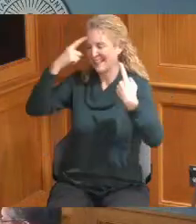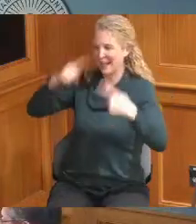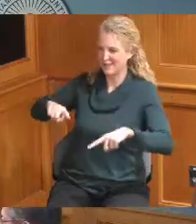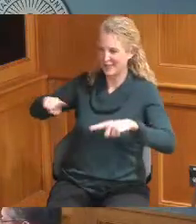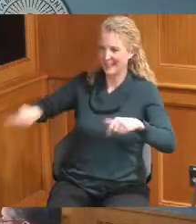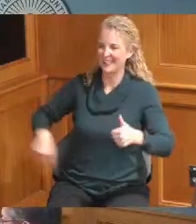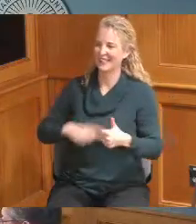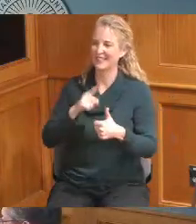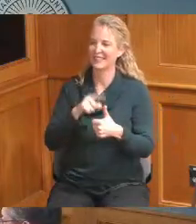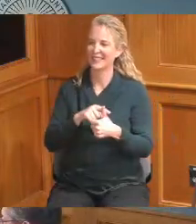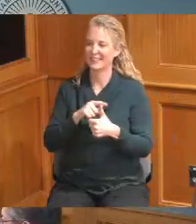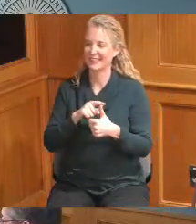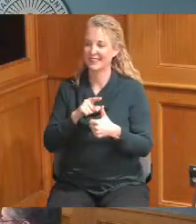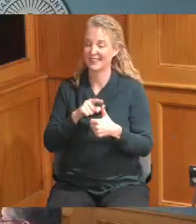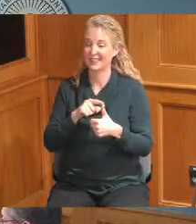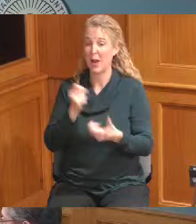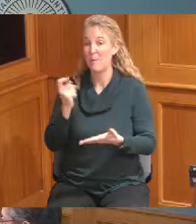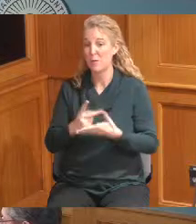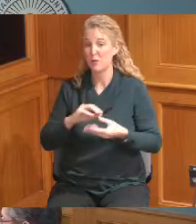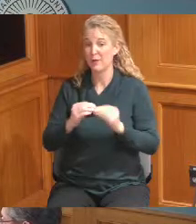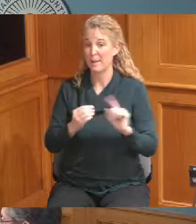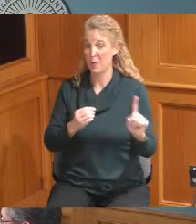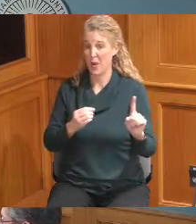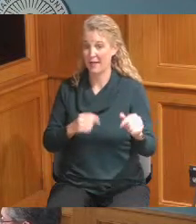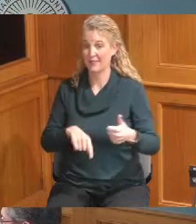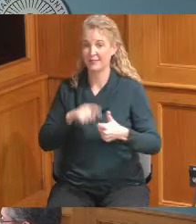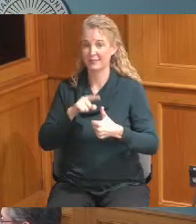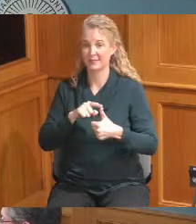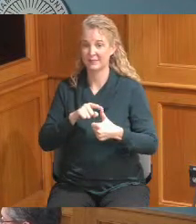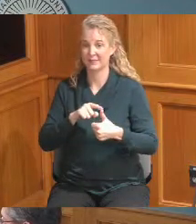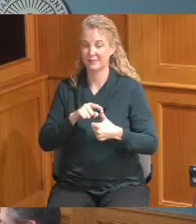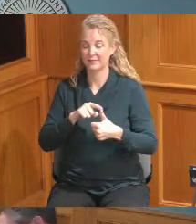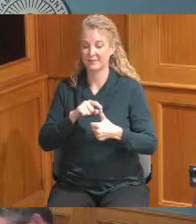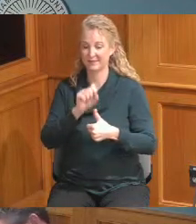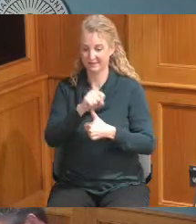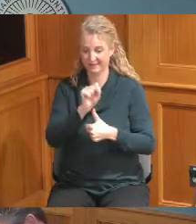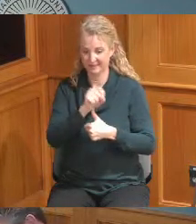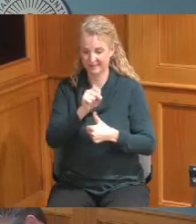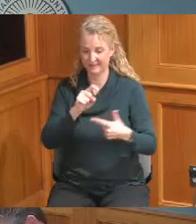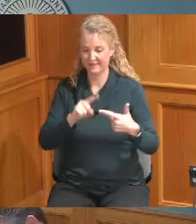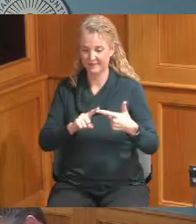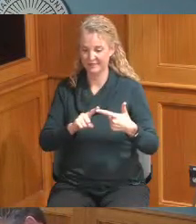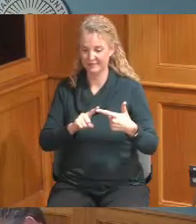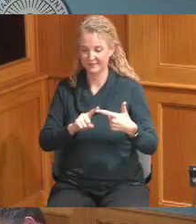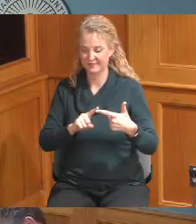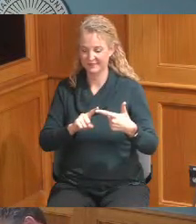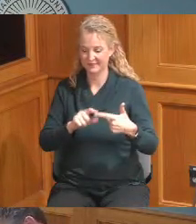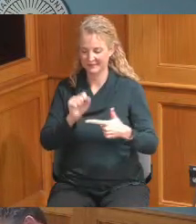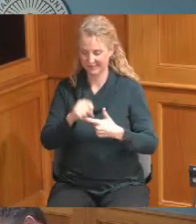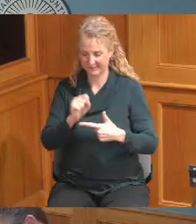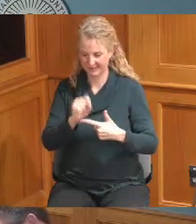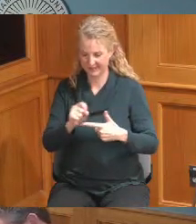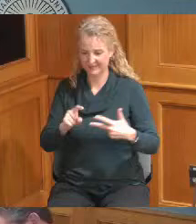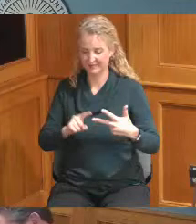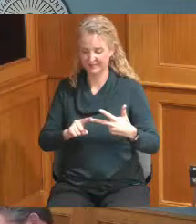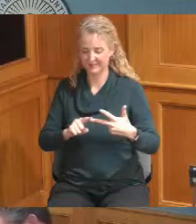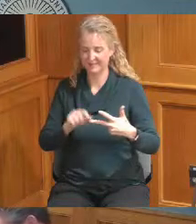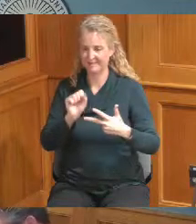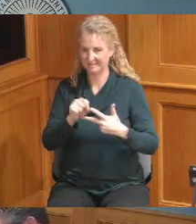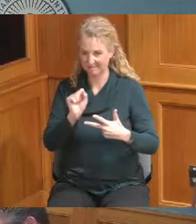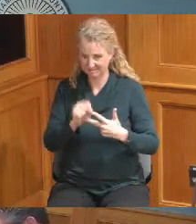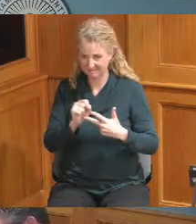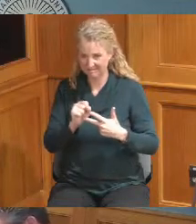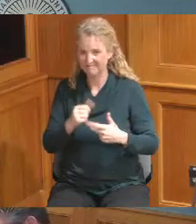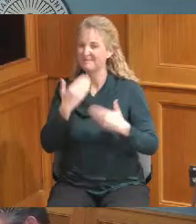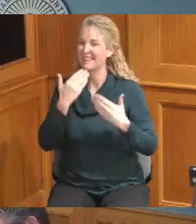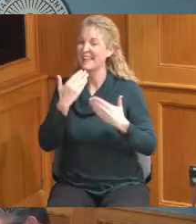that motion. A motion to approve of item number 1. Yes. Commissioner Dreehouse? Yes. Commissioner Summer Dumas?